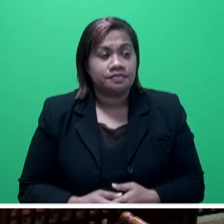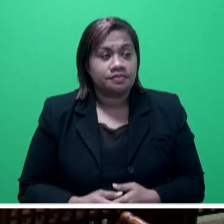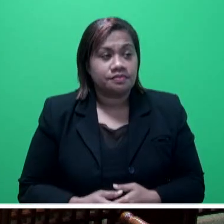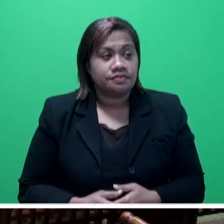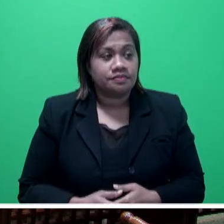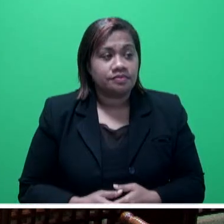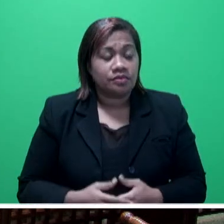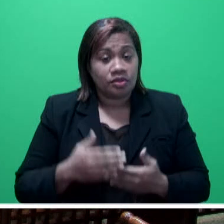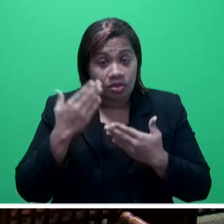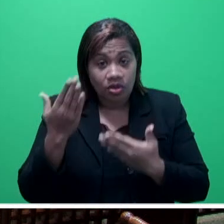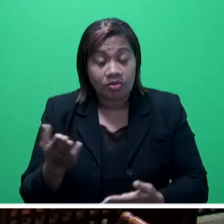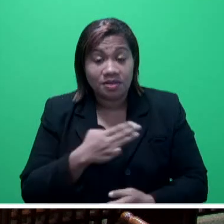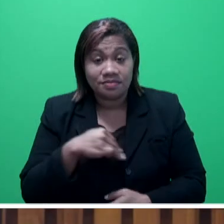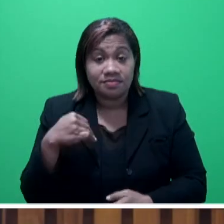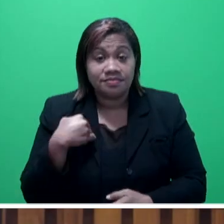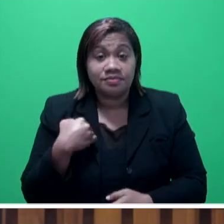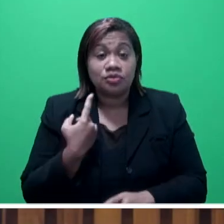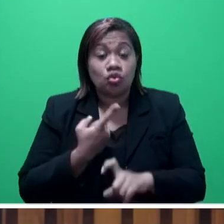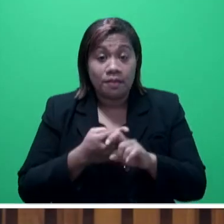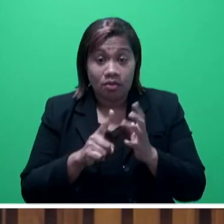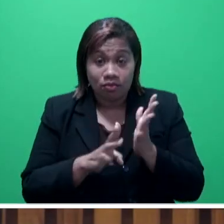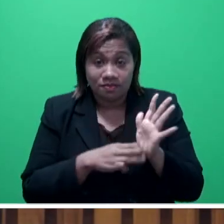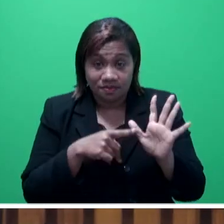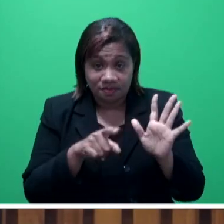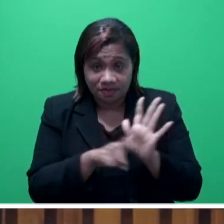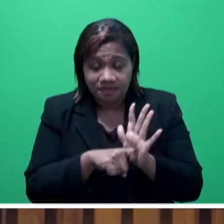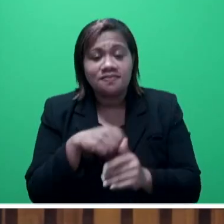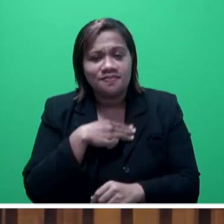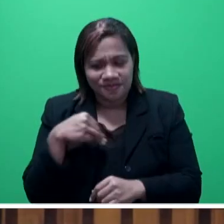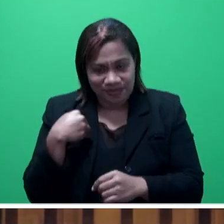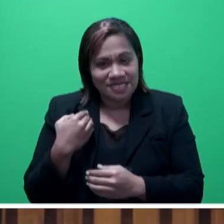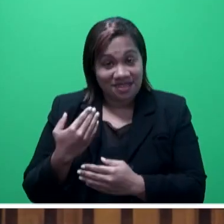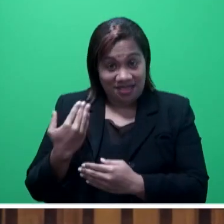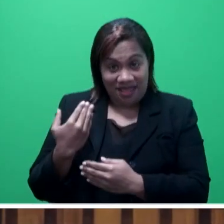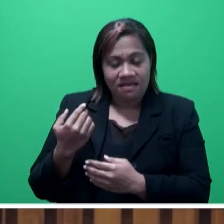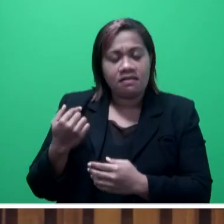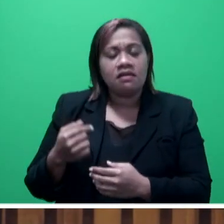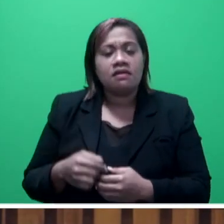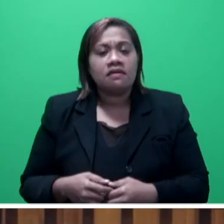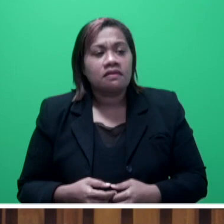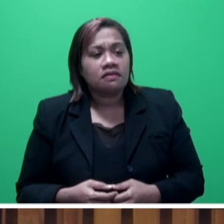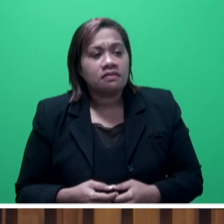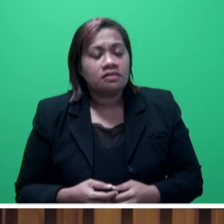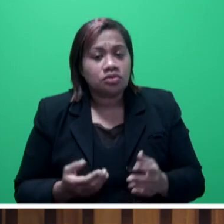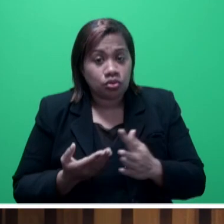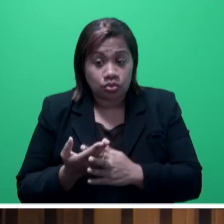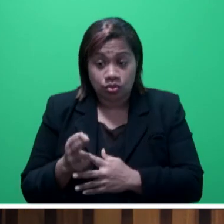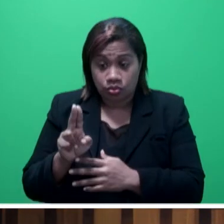Prema Kumar, in fact, was the minister then, when she, in fact, through her ministry,